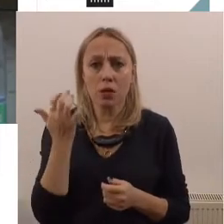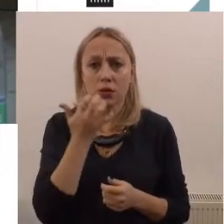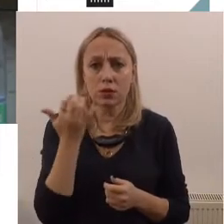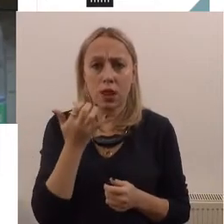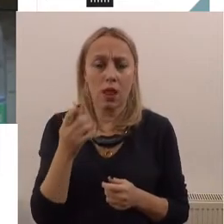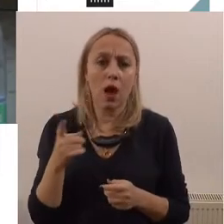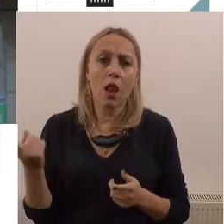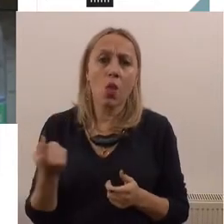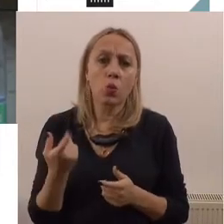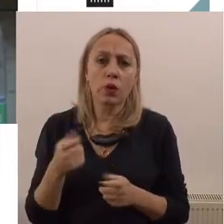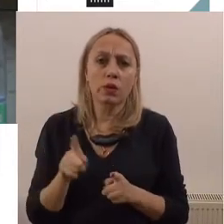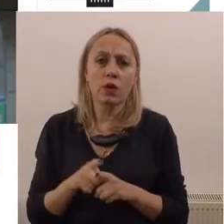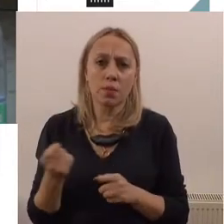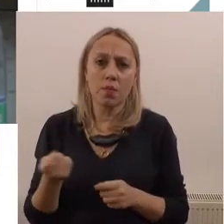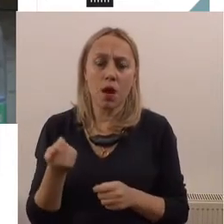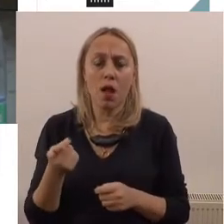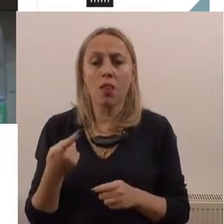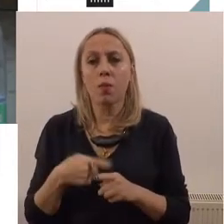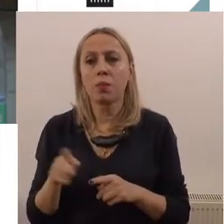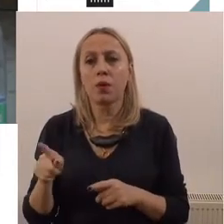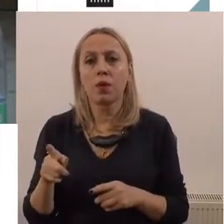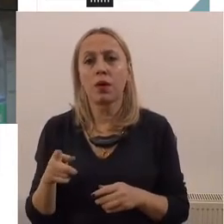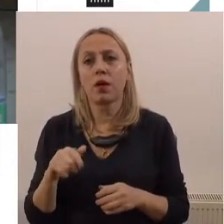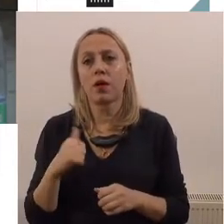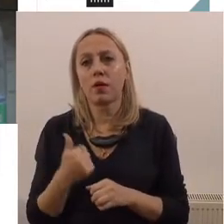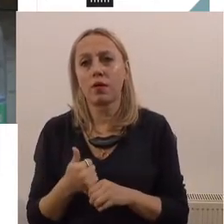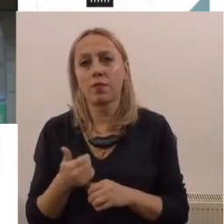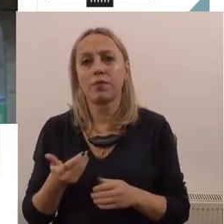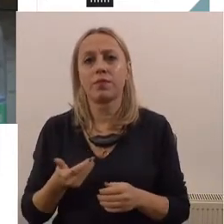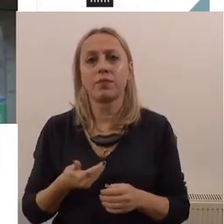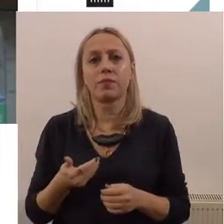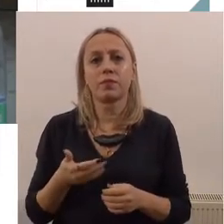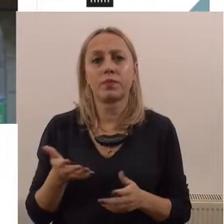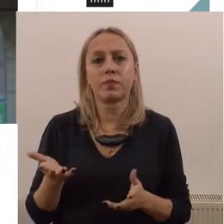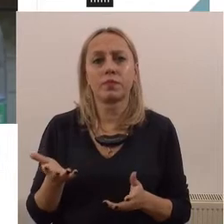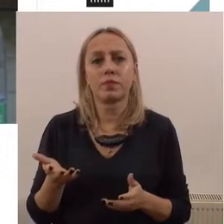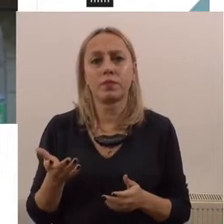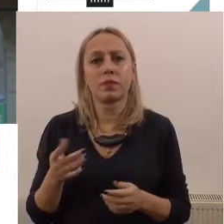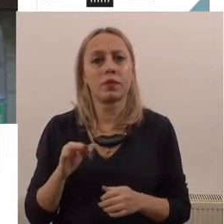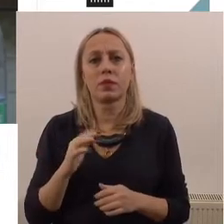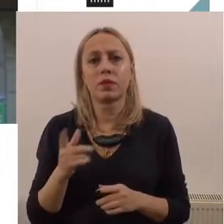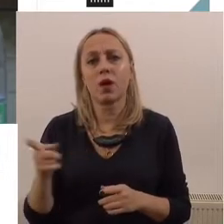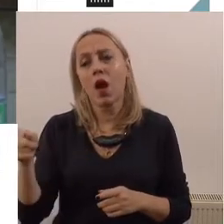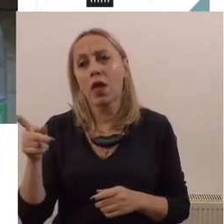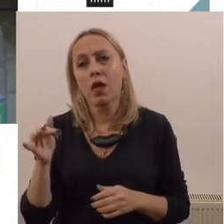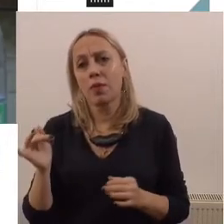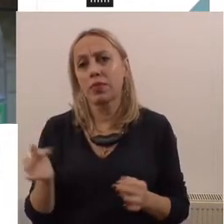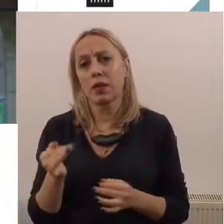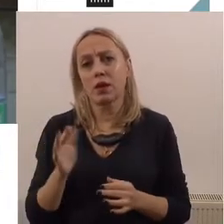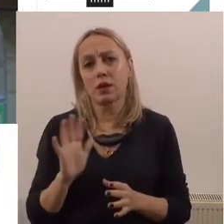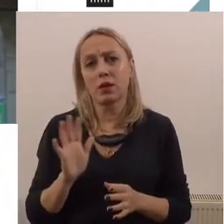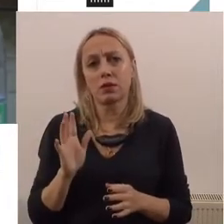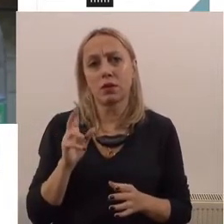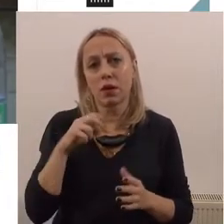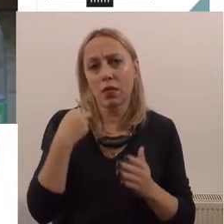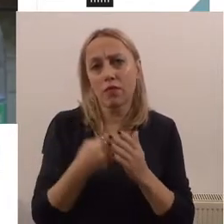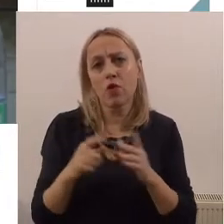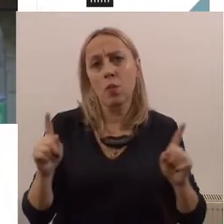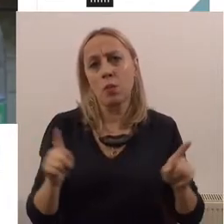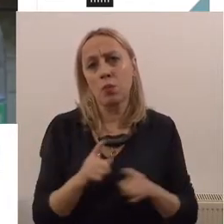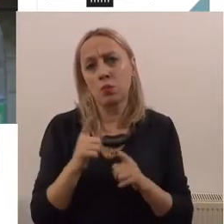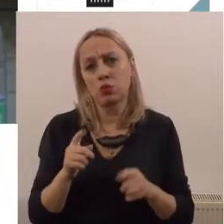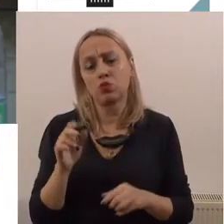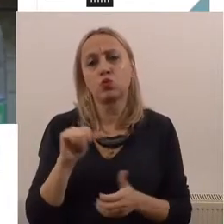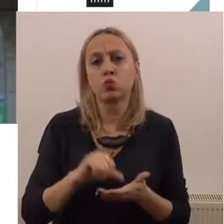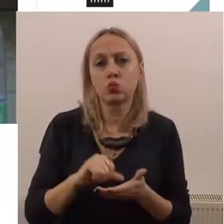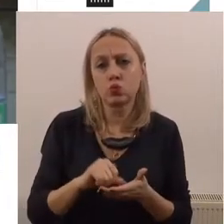So the people with disabilities in Vyksa are mostly elderly people, and they are quite few,